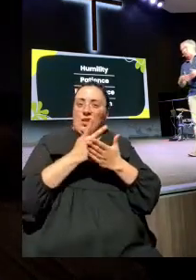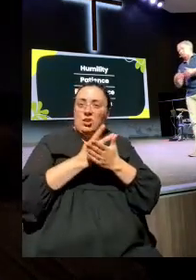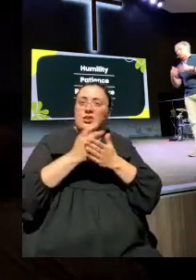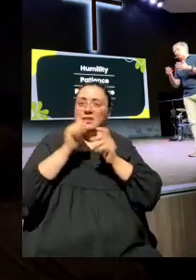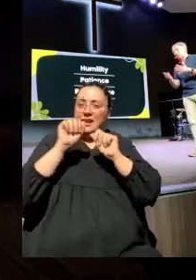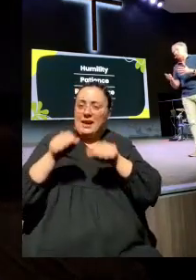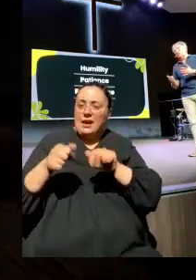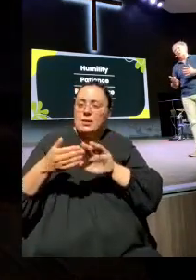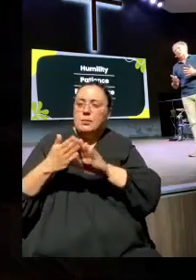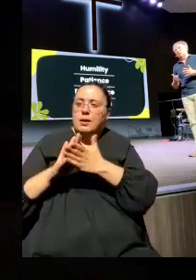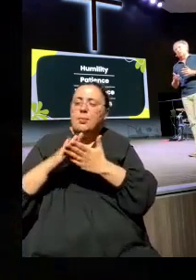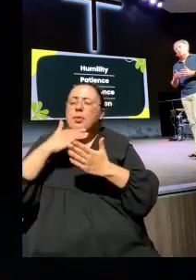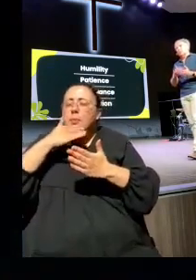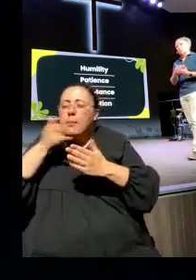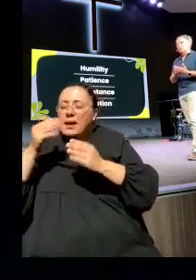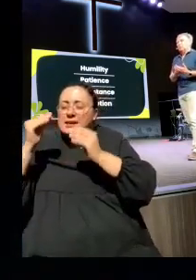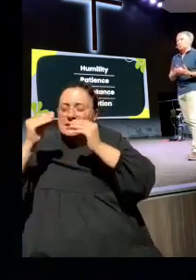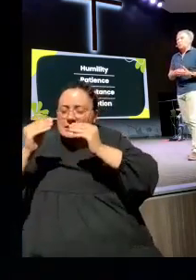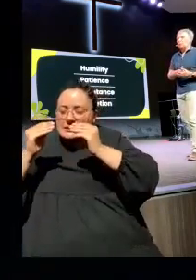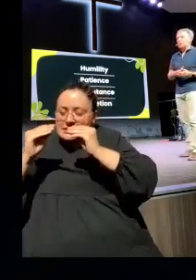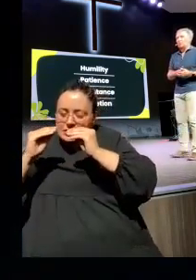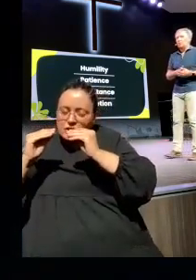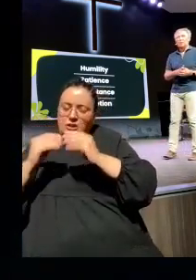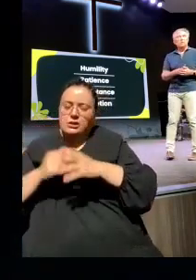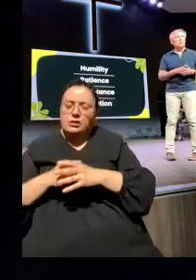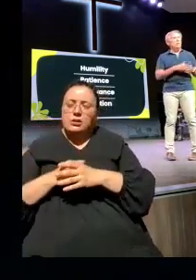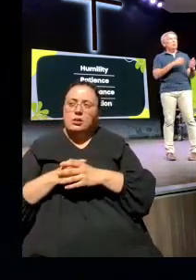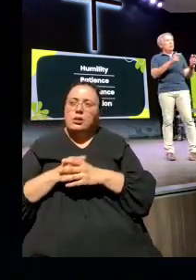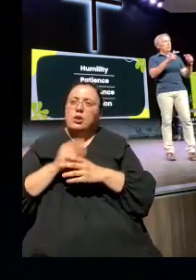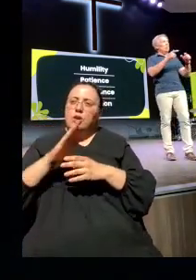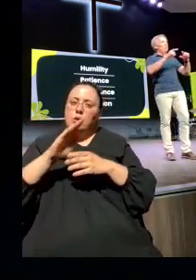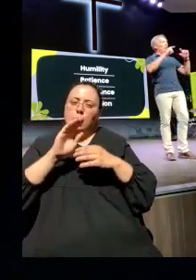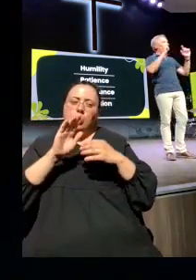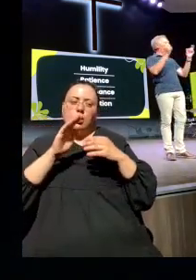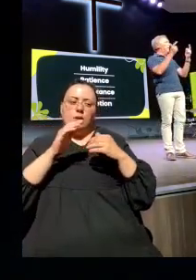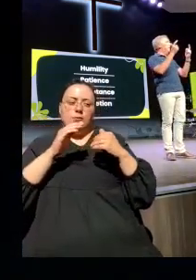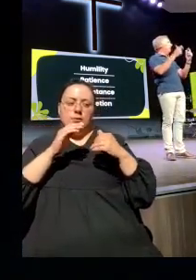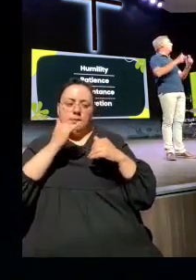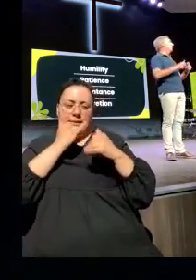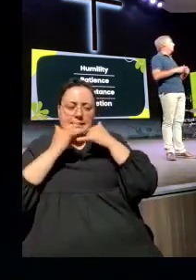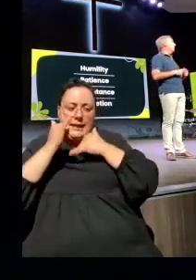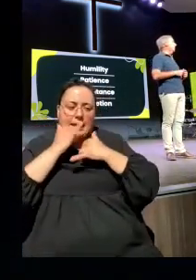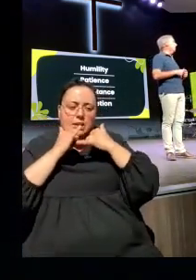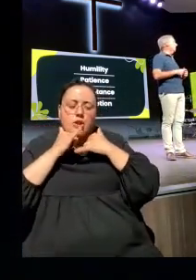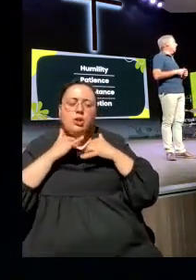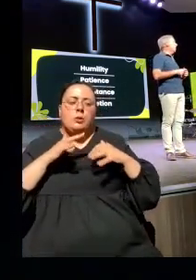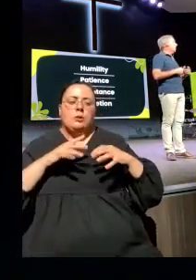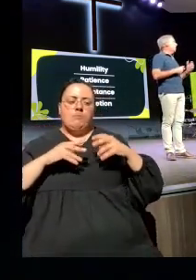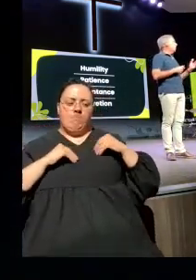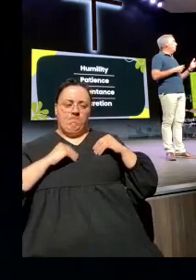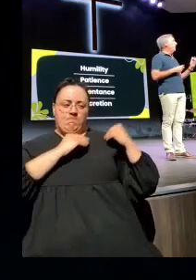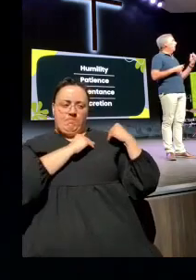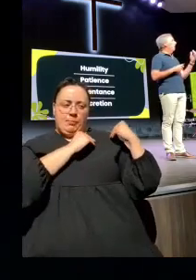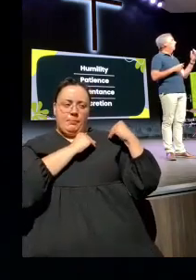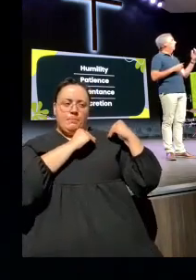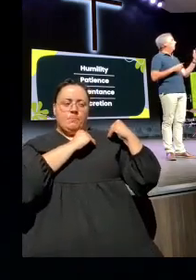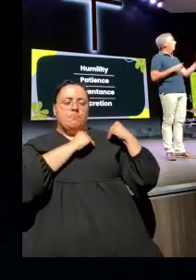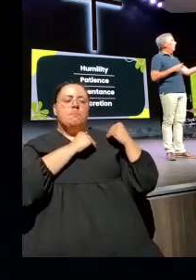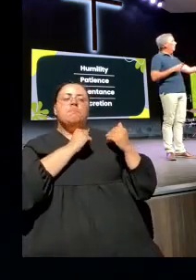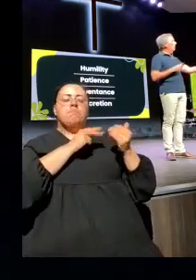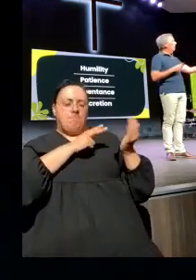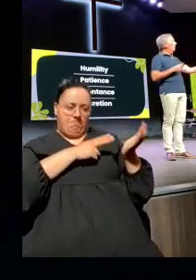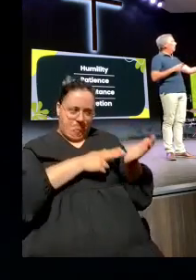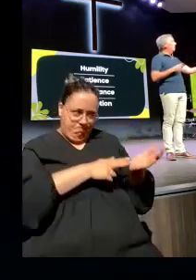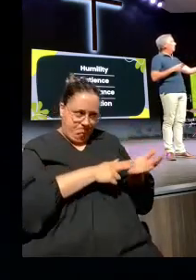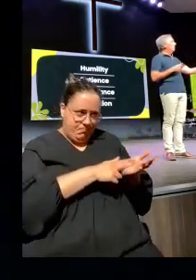you humbly go to your kids, owning your responsibilities and showing them a life that is turned around. You become a